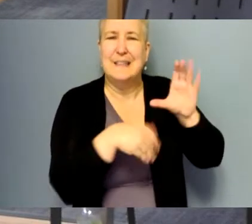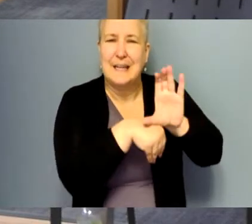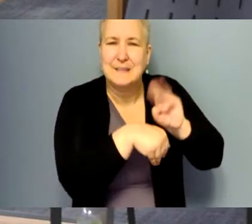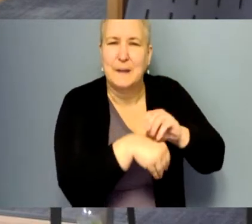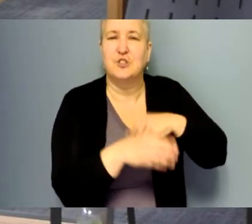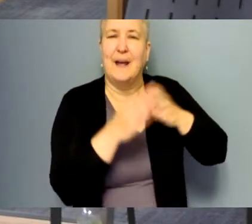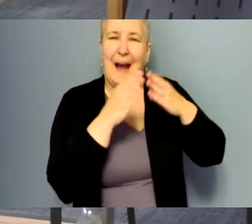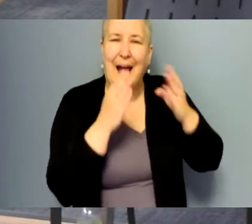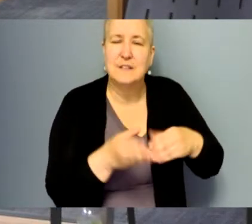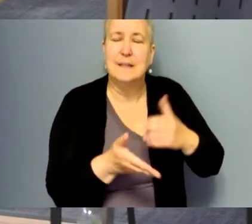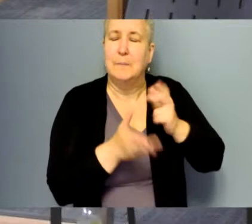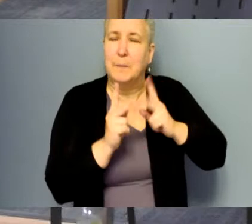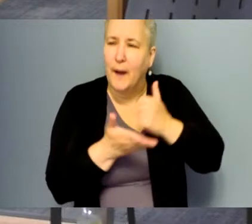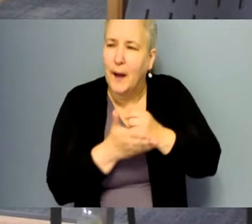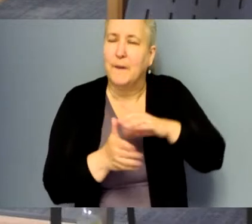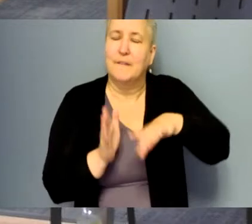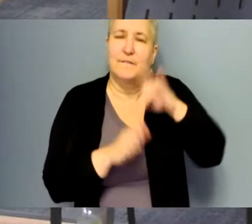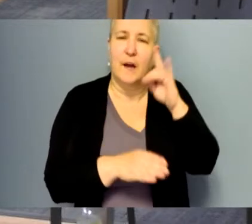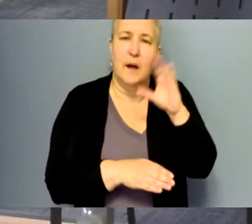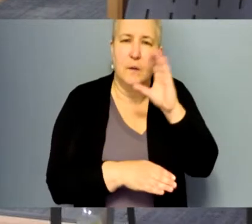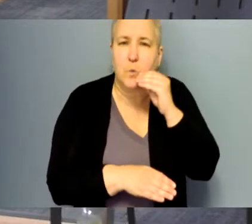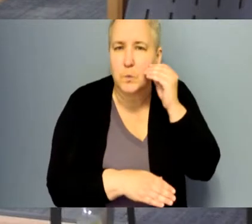housing locators to help people exit out of